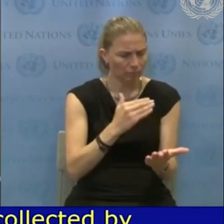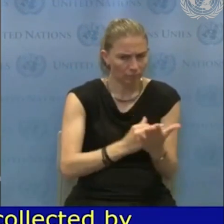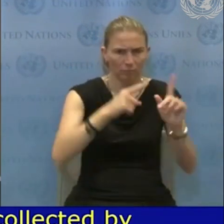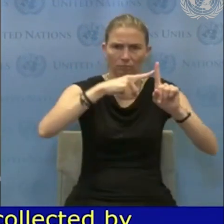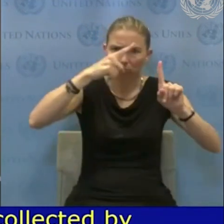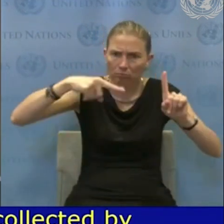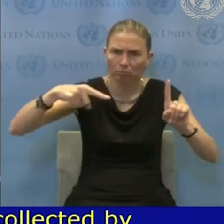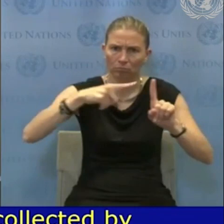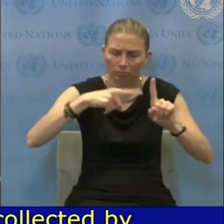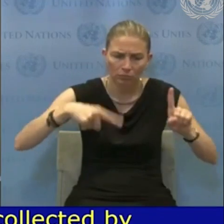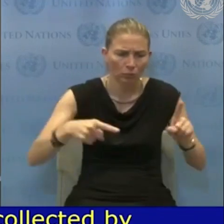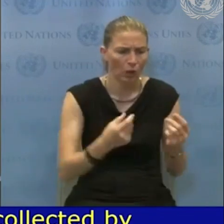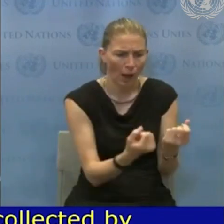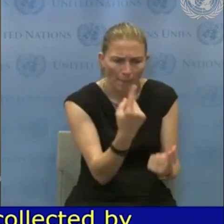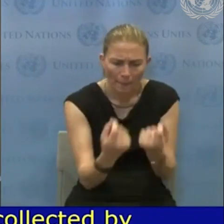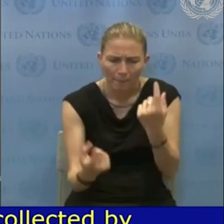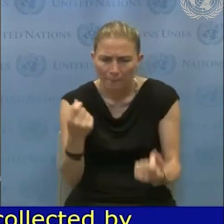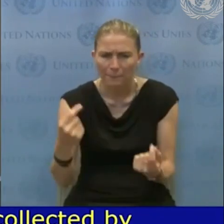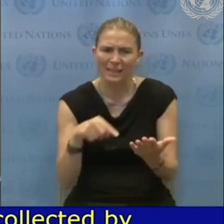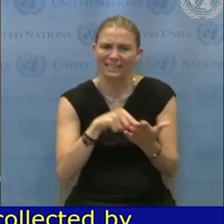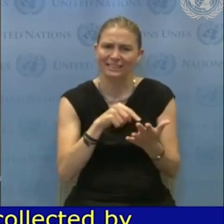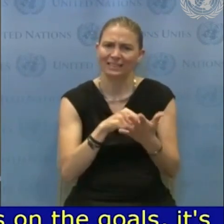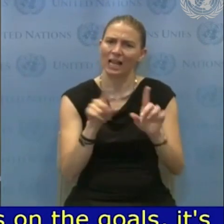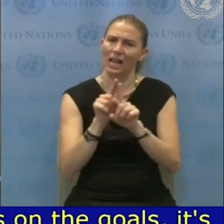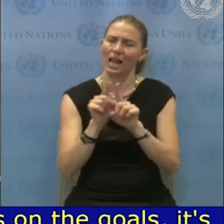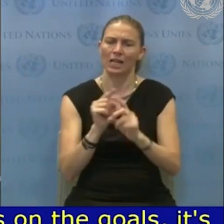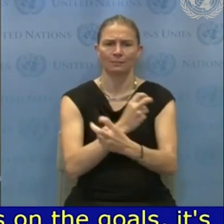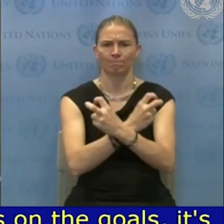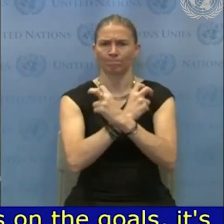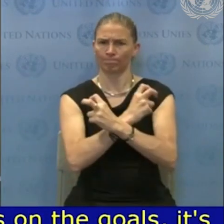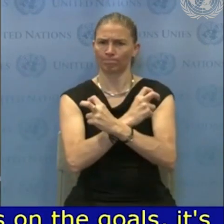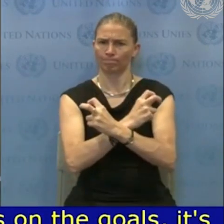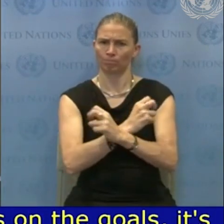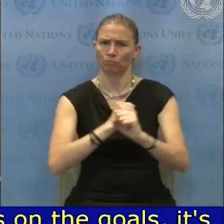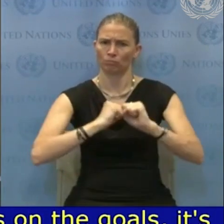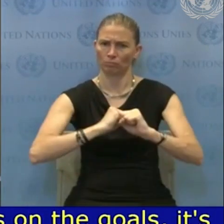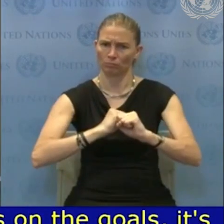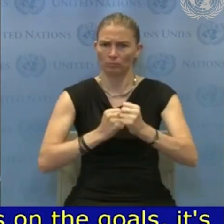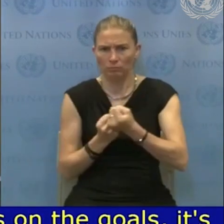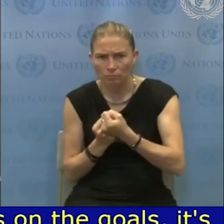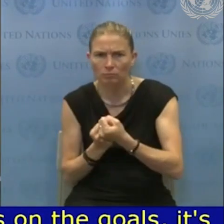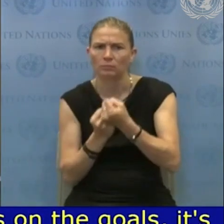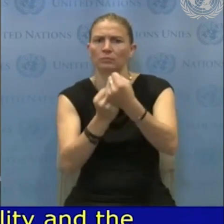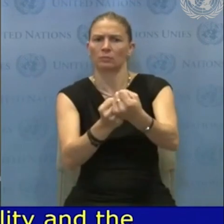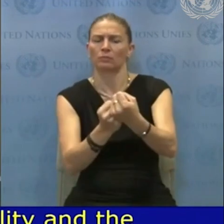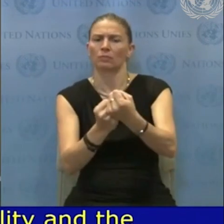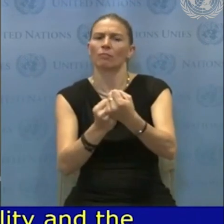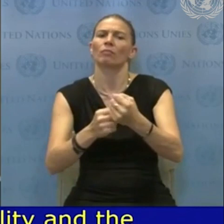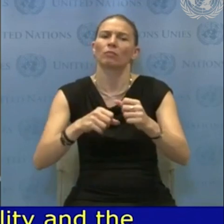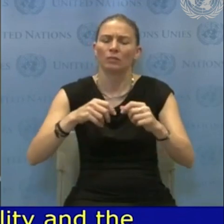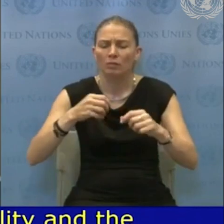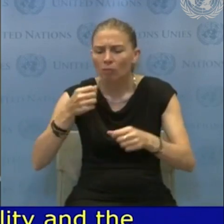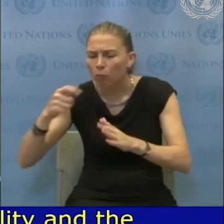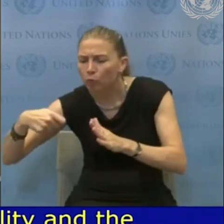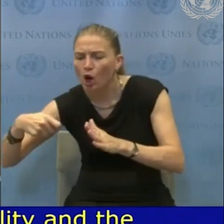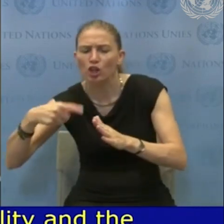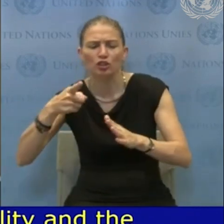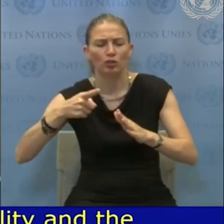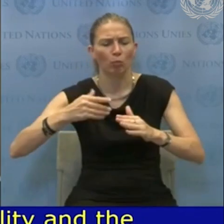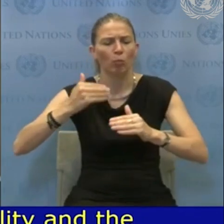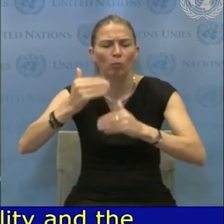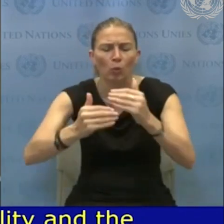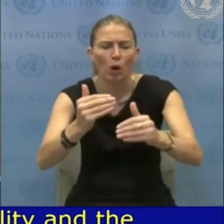making. And we see so clearly in this VNR how data can shine a light on how progress is